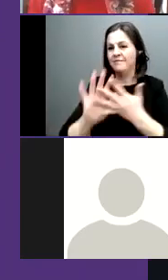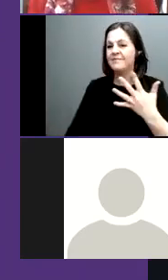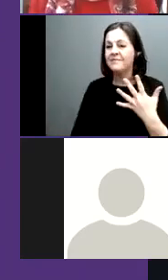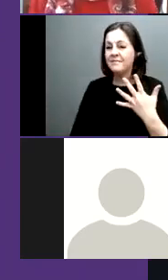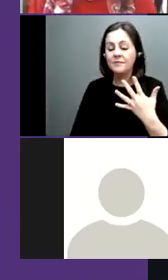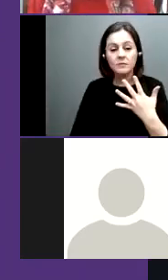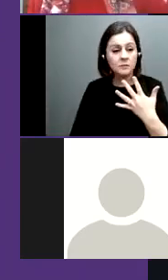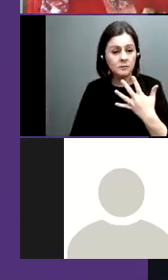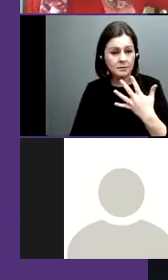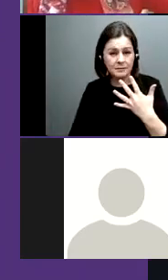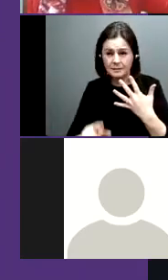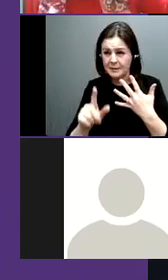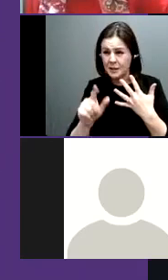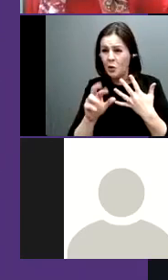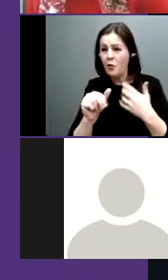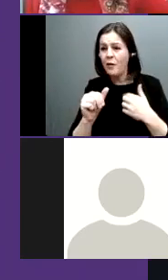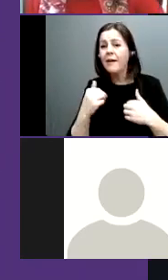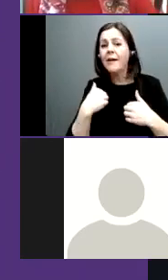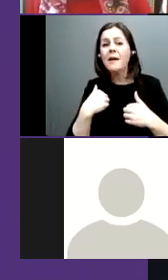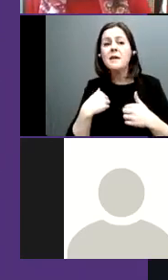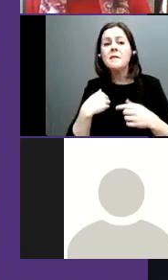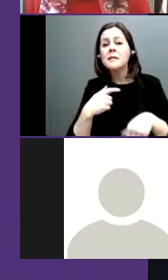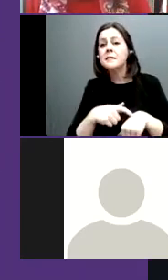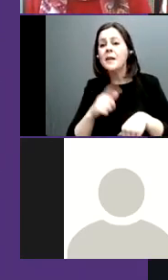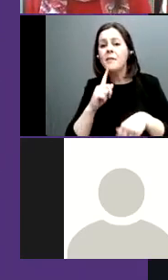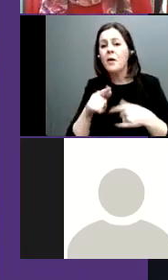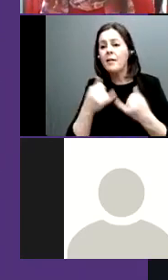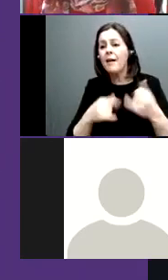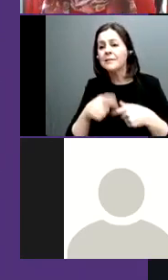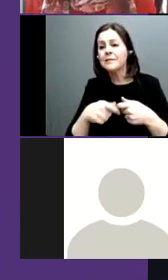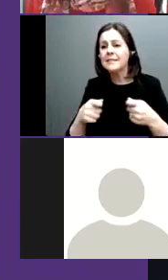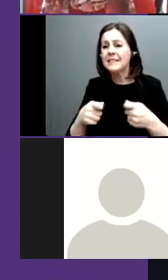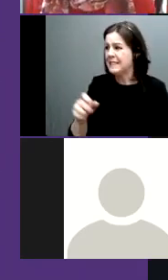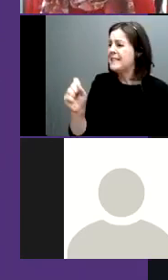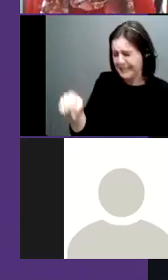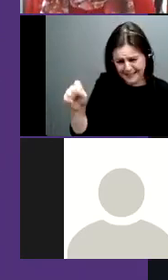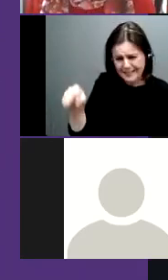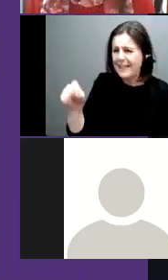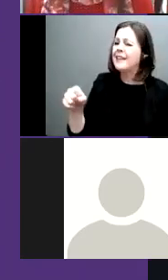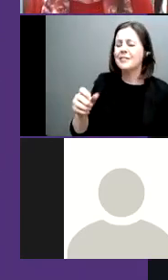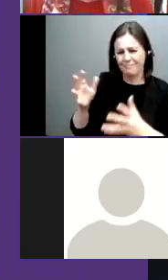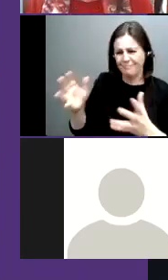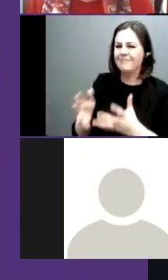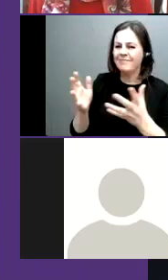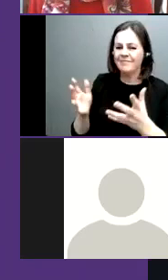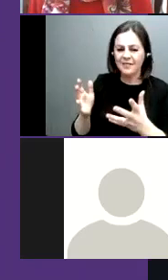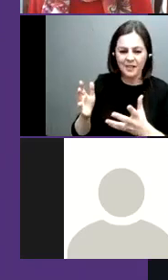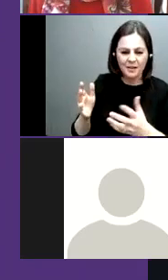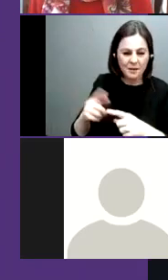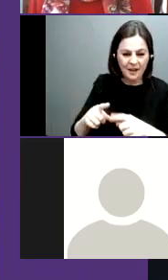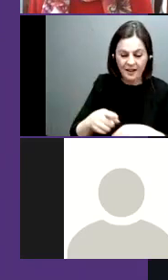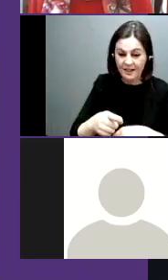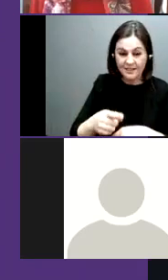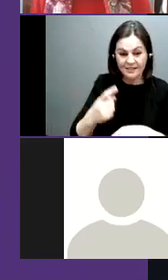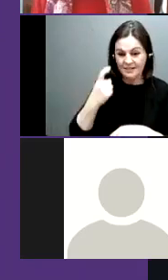Laura, do I have a moment to make a closing remark? Absolutely. I encourage you to do that, Lynn. We've just gotten a lot of really